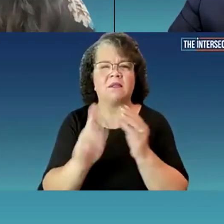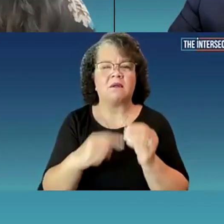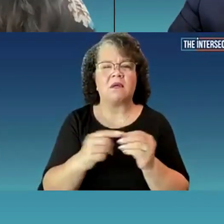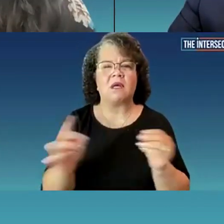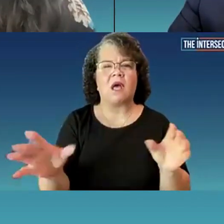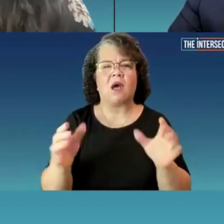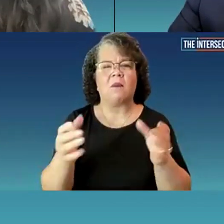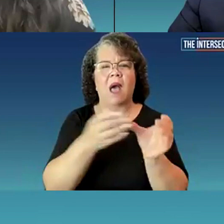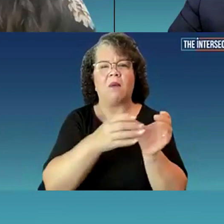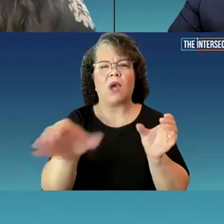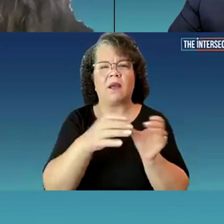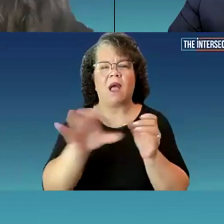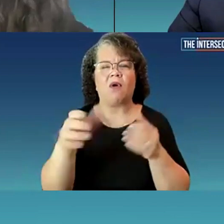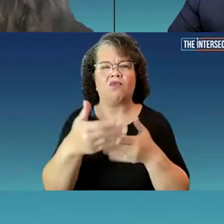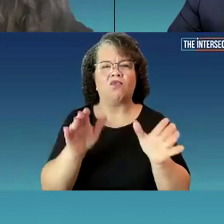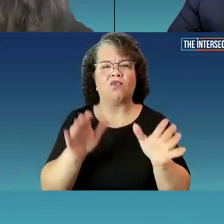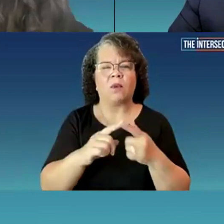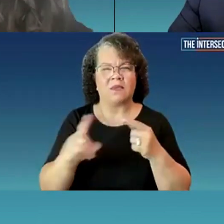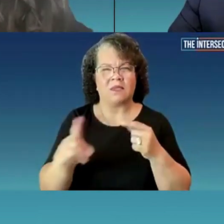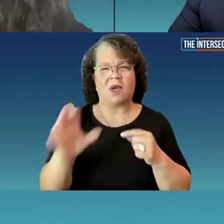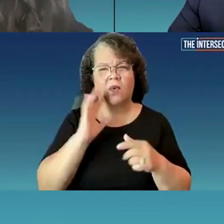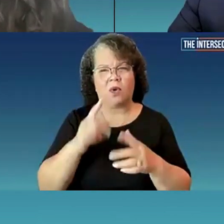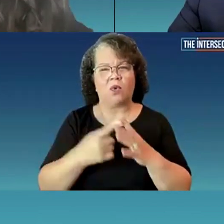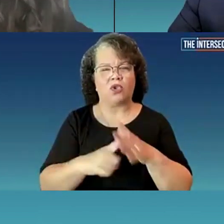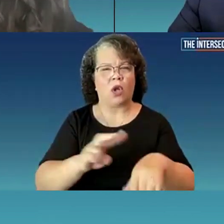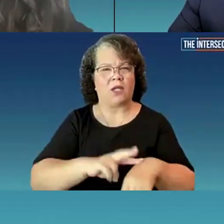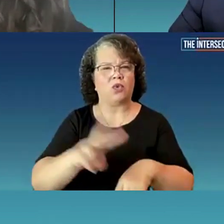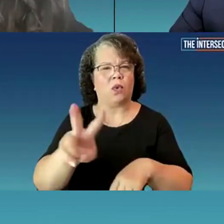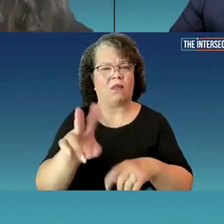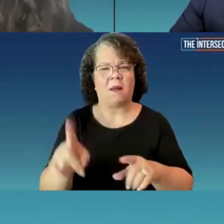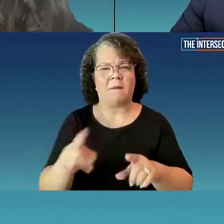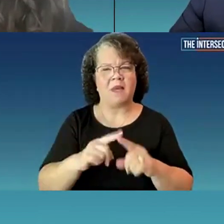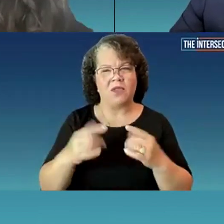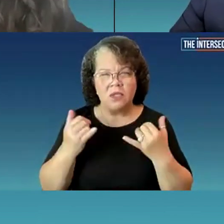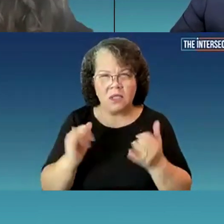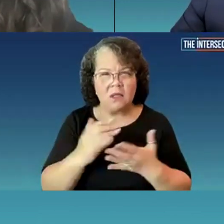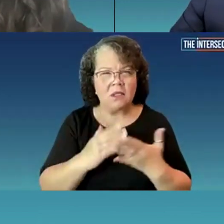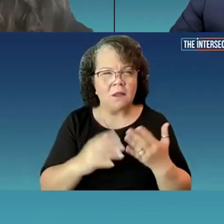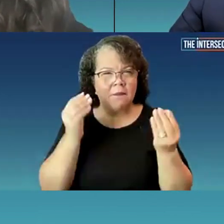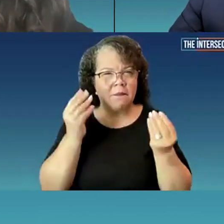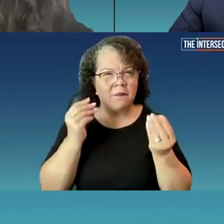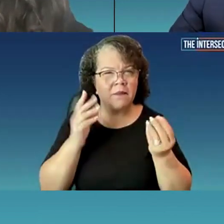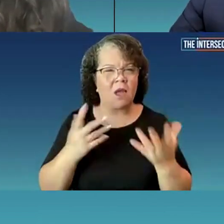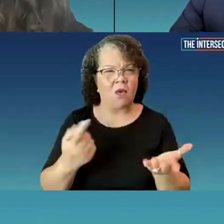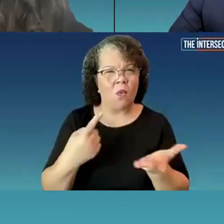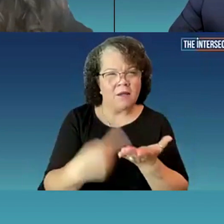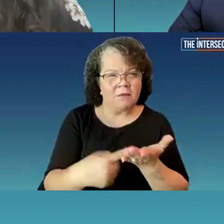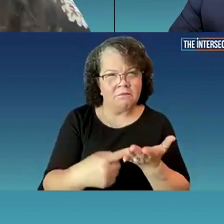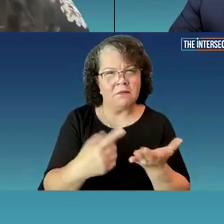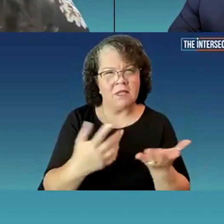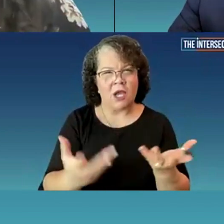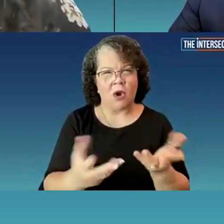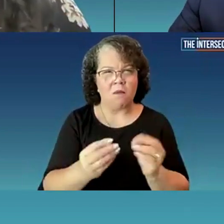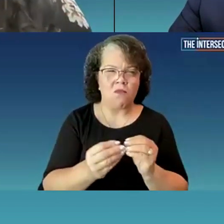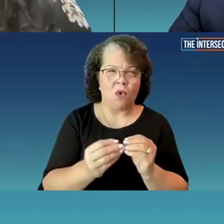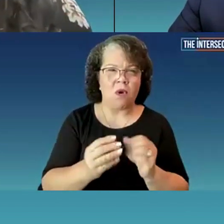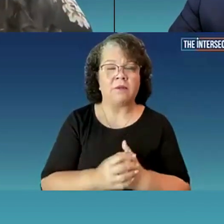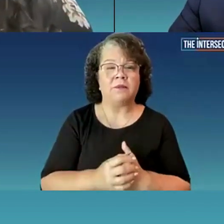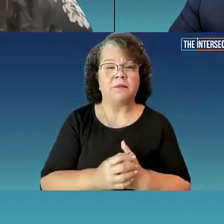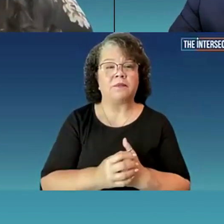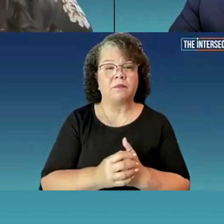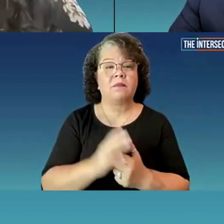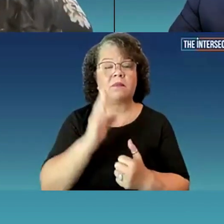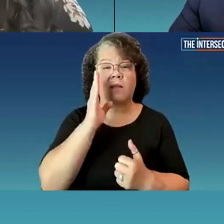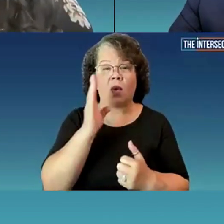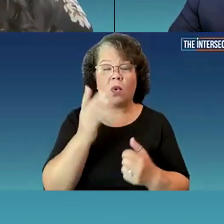of the hour, right at 2:00. But we got a little bit more stuff I want to unpack here in this conversation. We're going to close talking